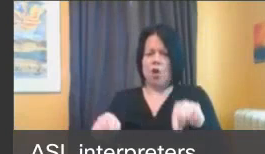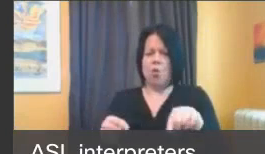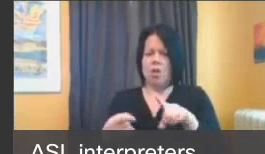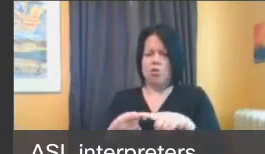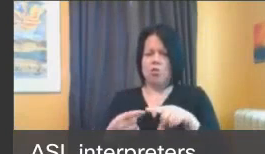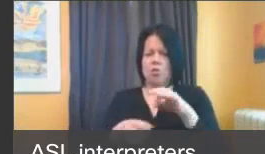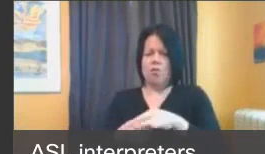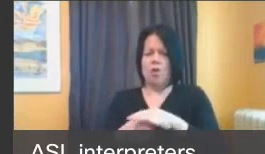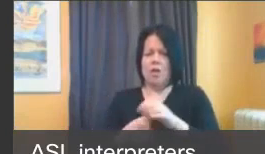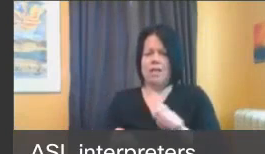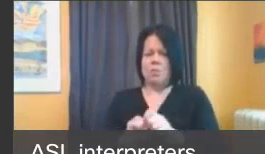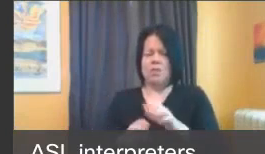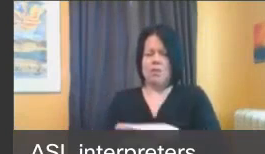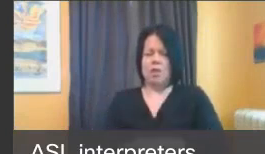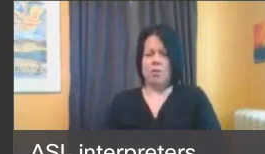location specifically?